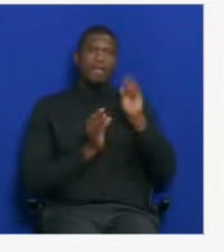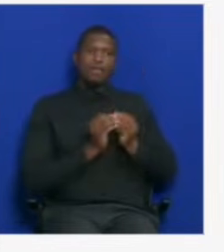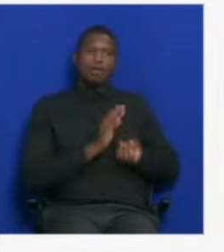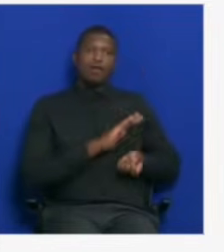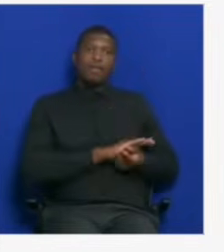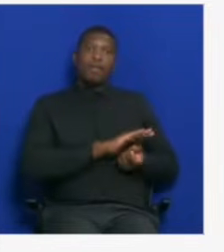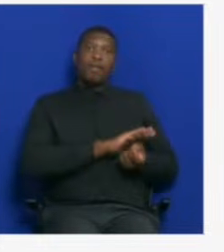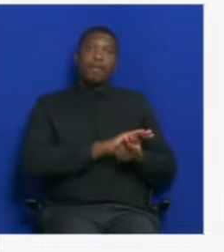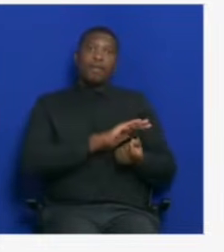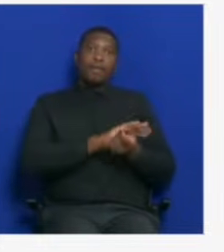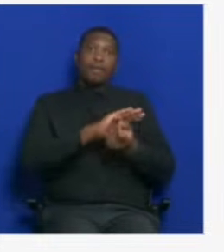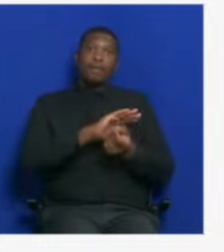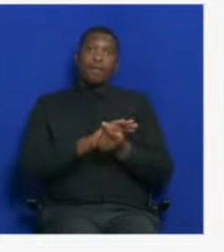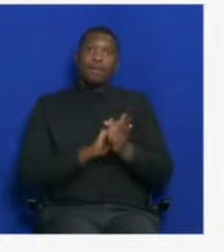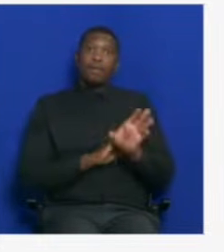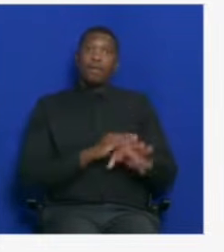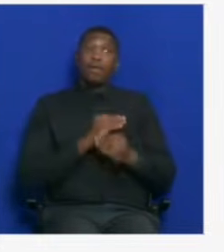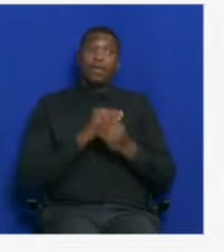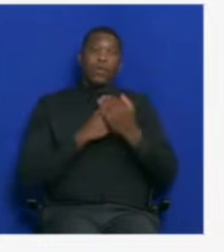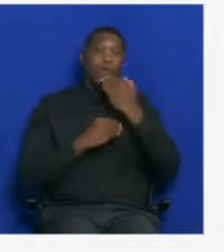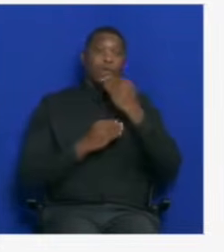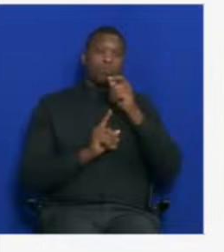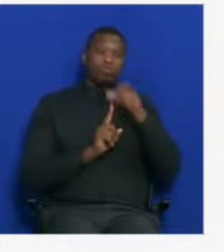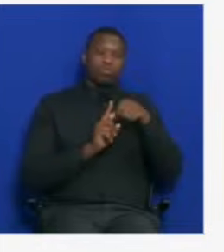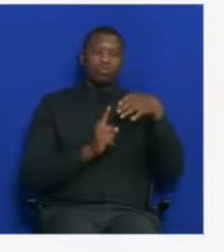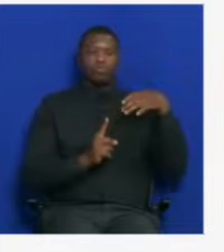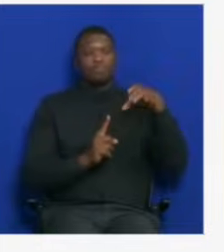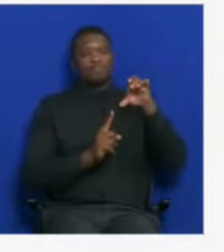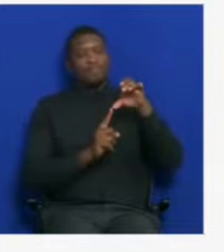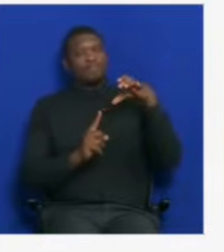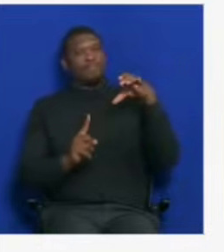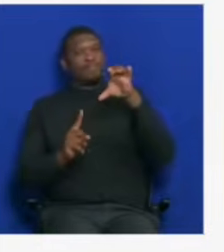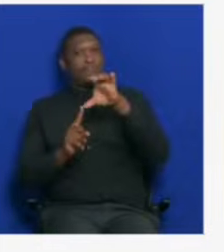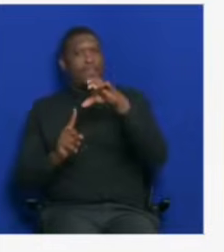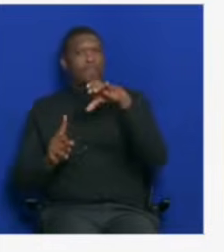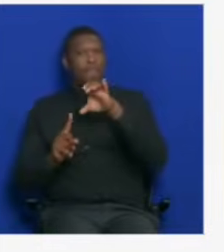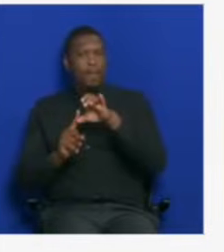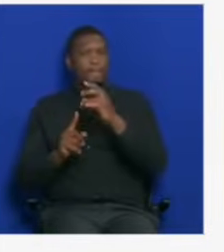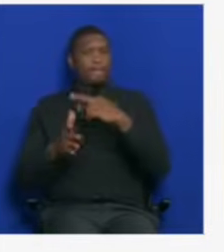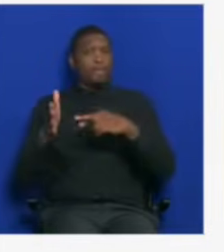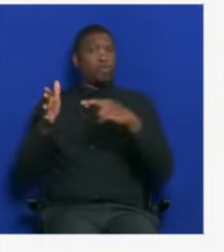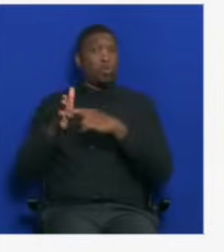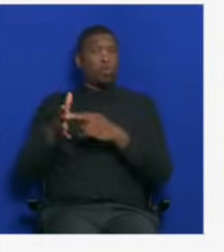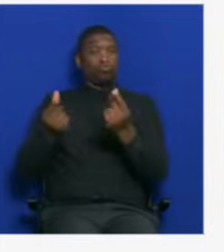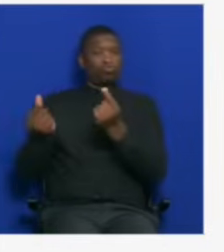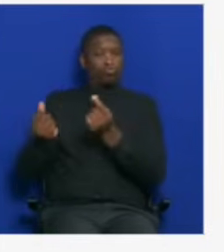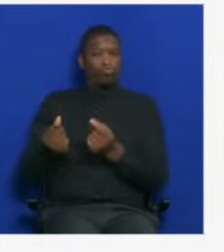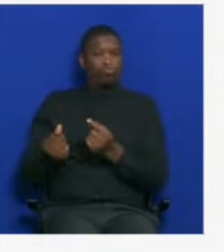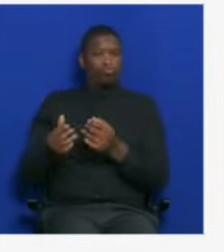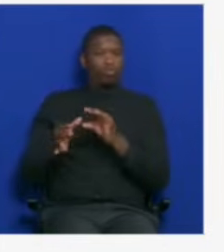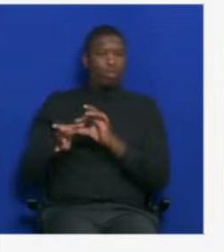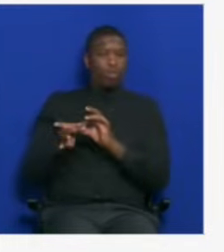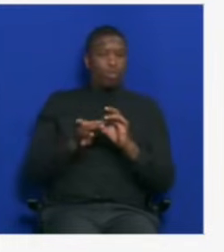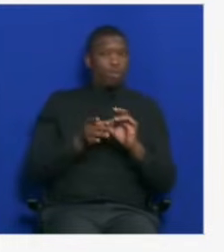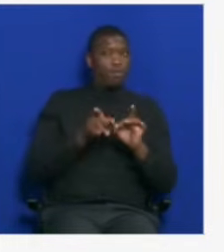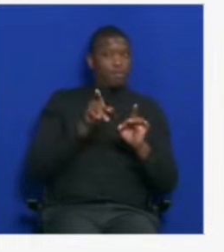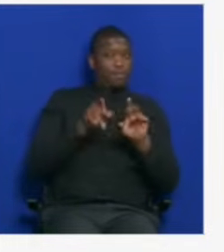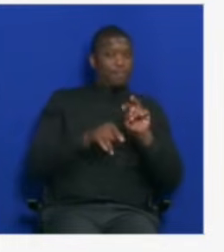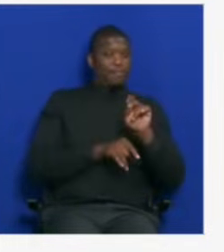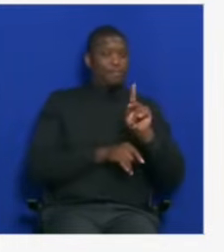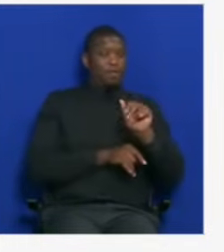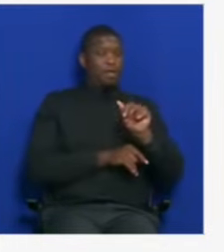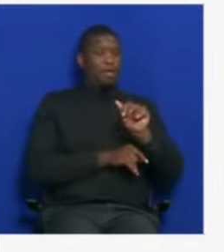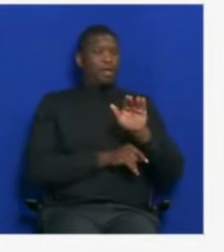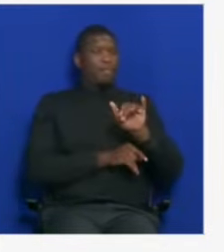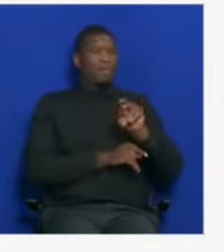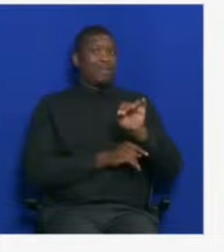was assigned to do what in relation to this Nkabinde matter. You'll see she starts by saying